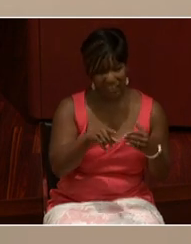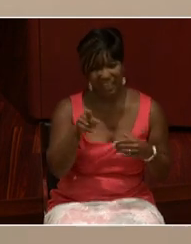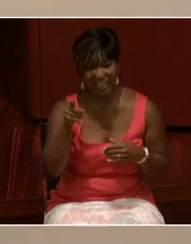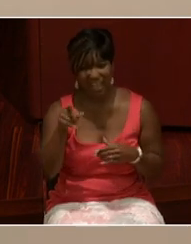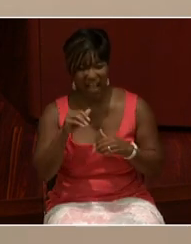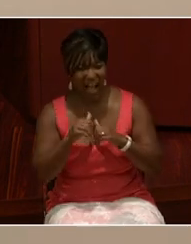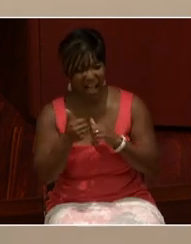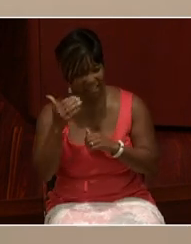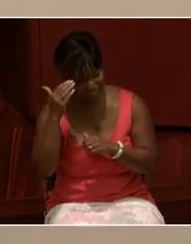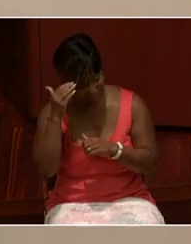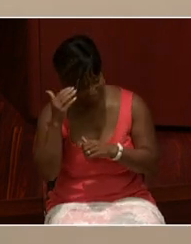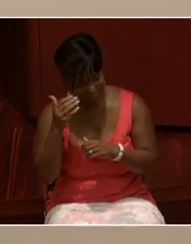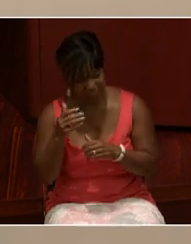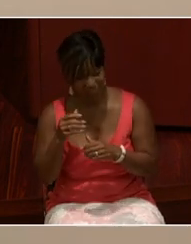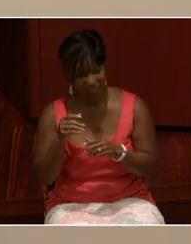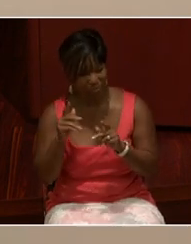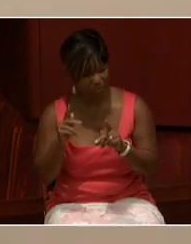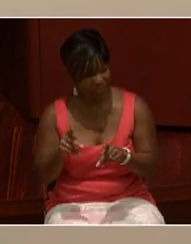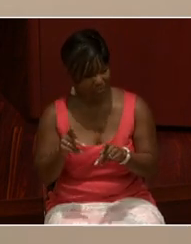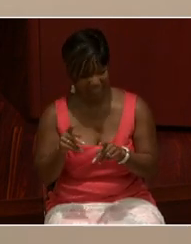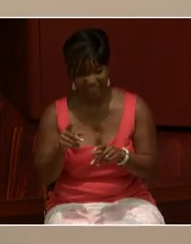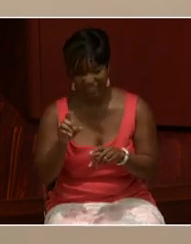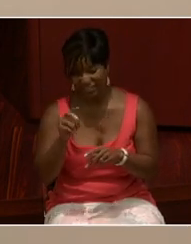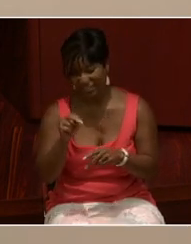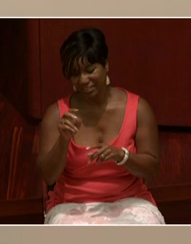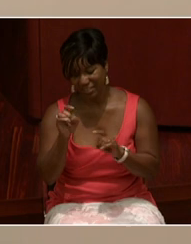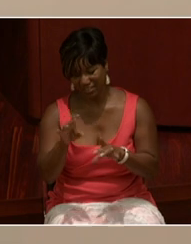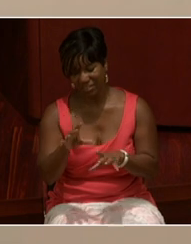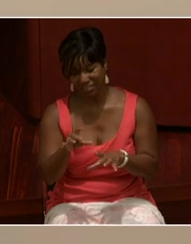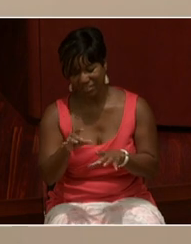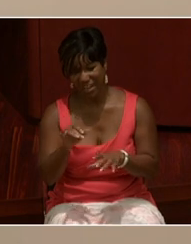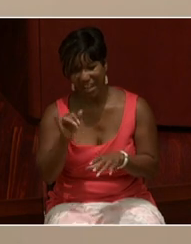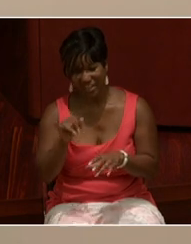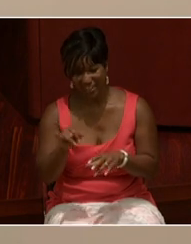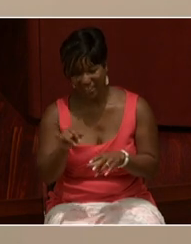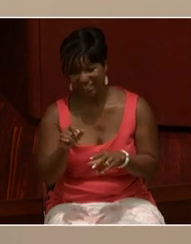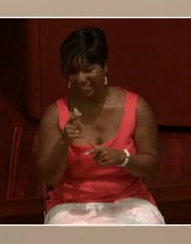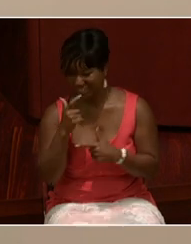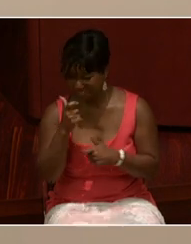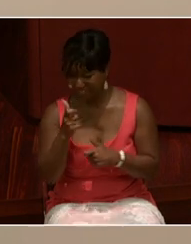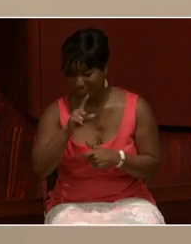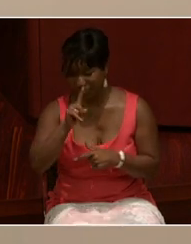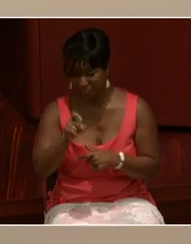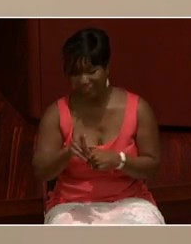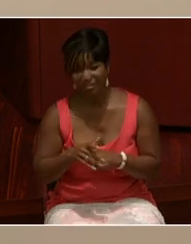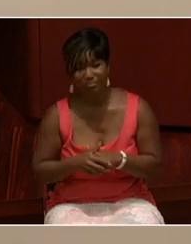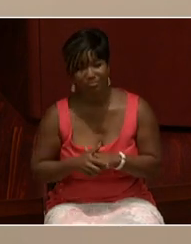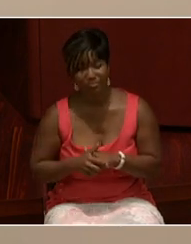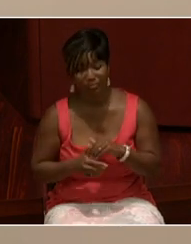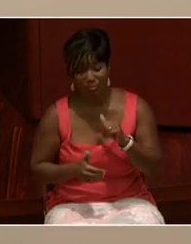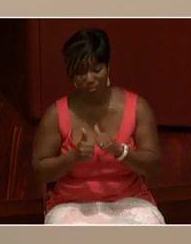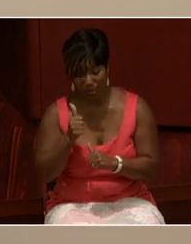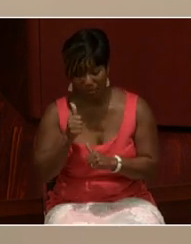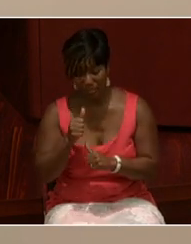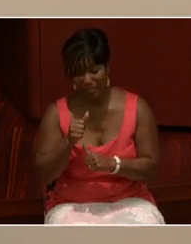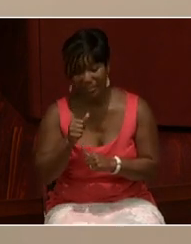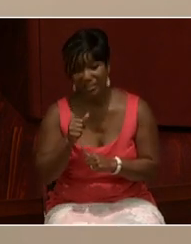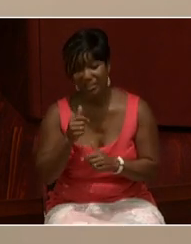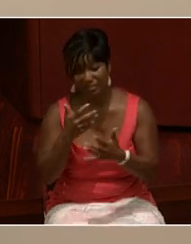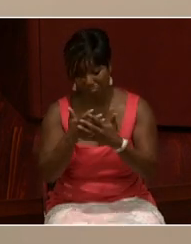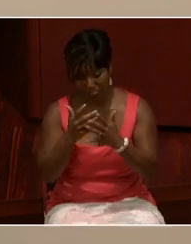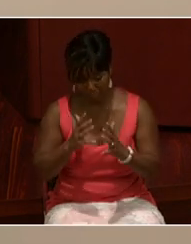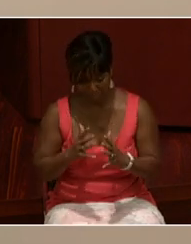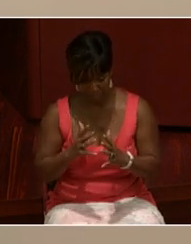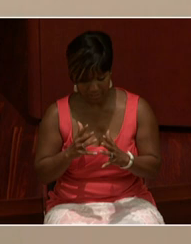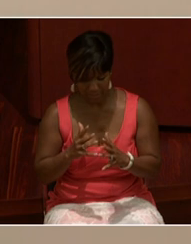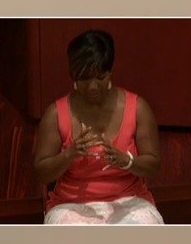know whether an inmate was notorious? It's kind of a subjective thing. That's a very good question. Most of the inmates that are listed that have